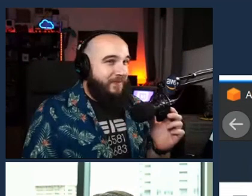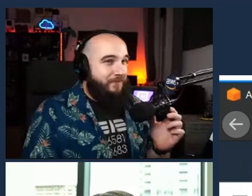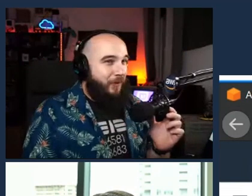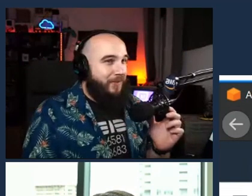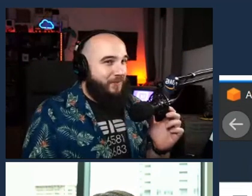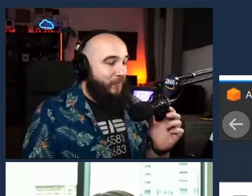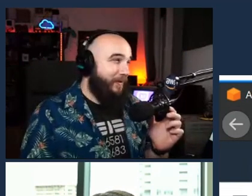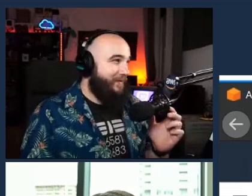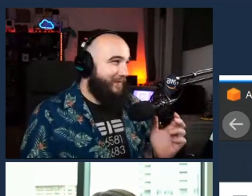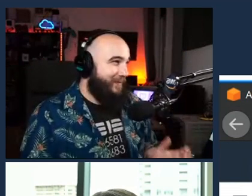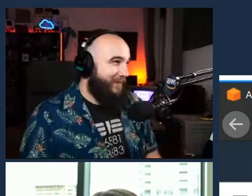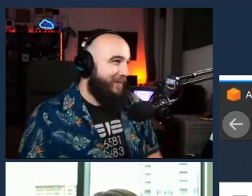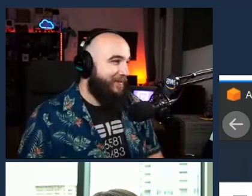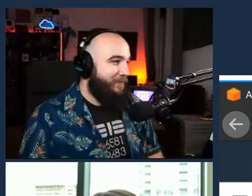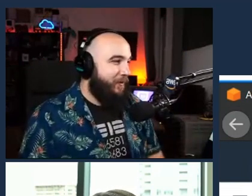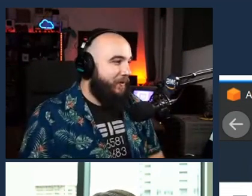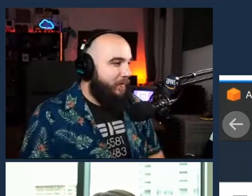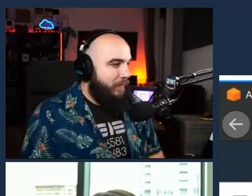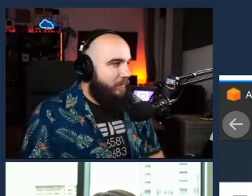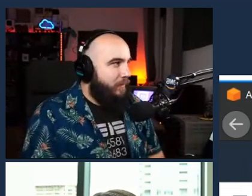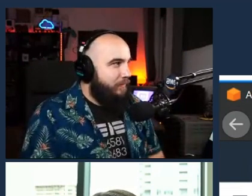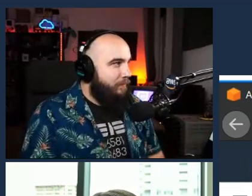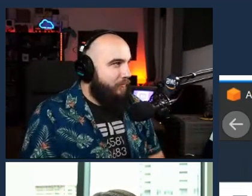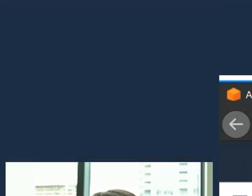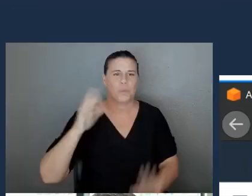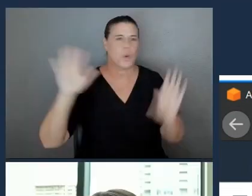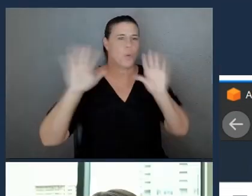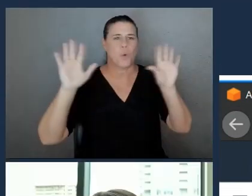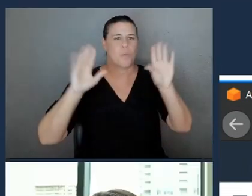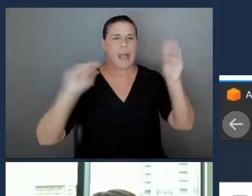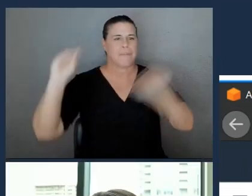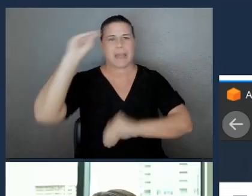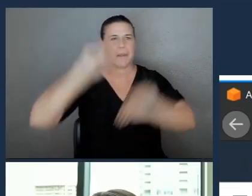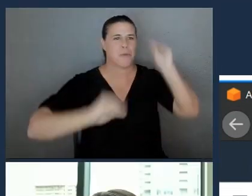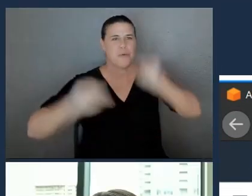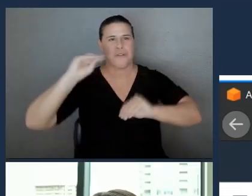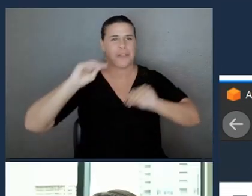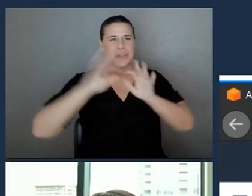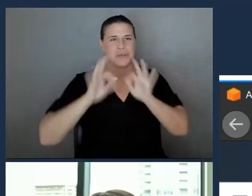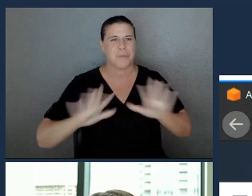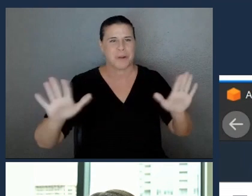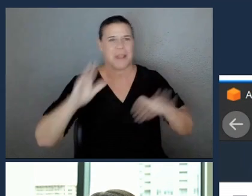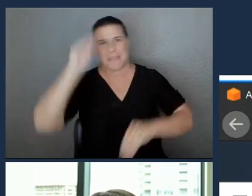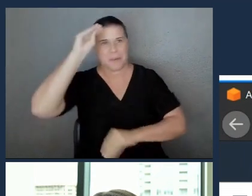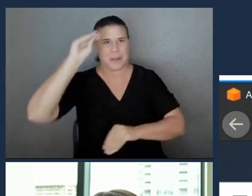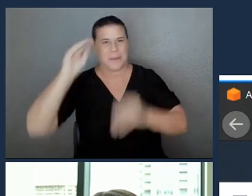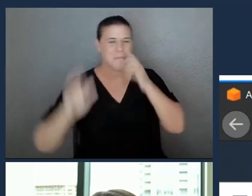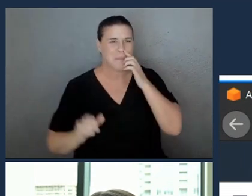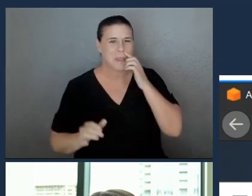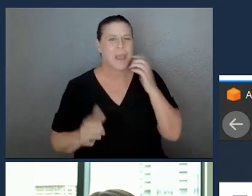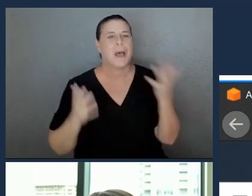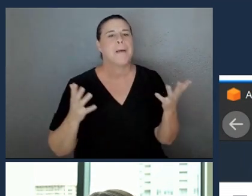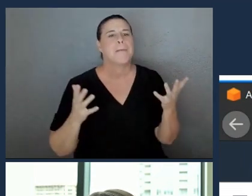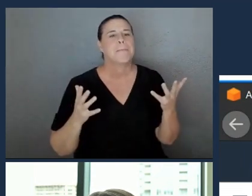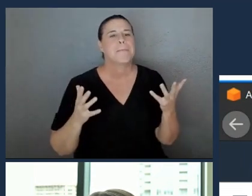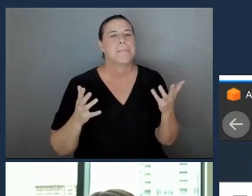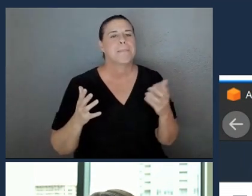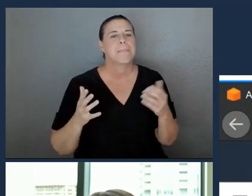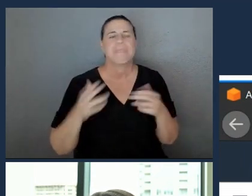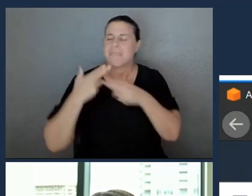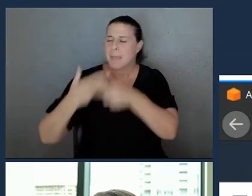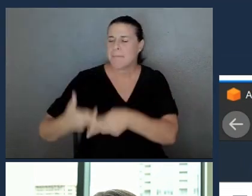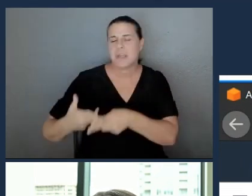the smallest one customer here. Let me put myself underneath Pam there. So they